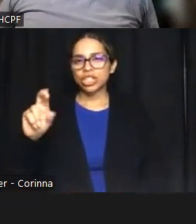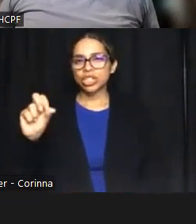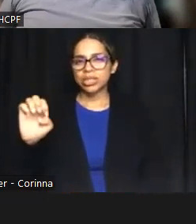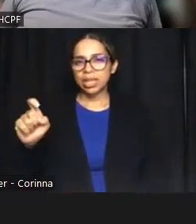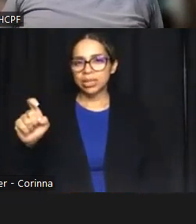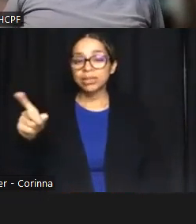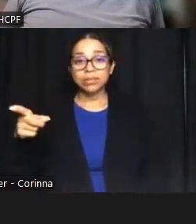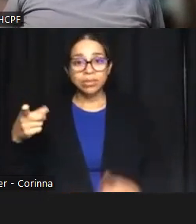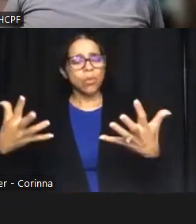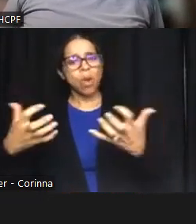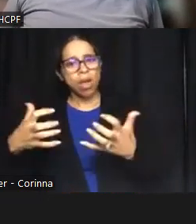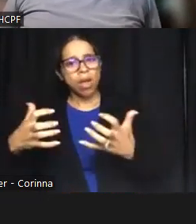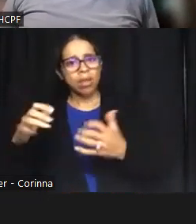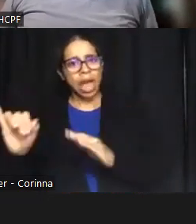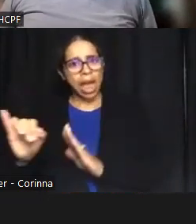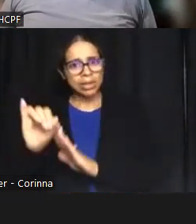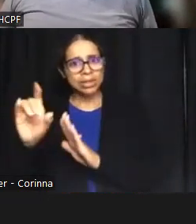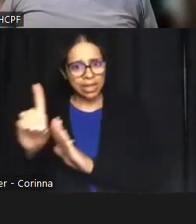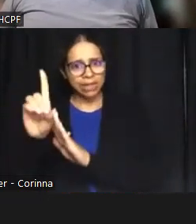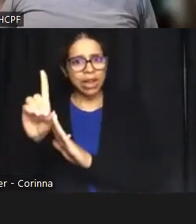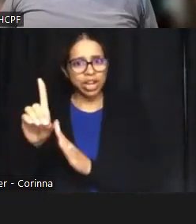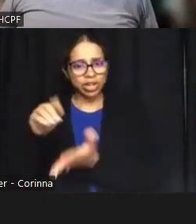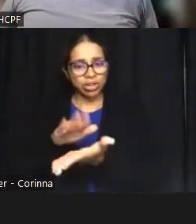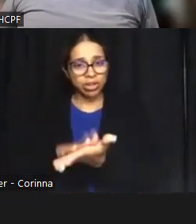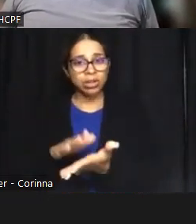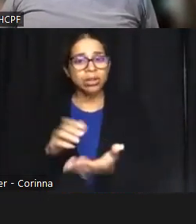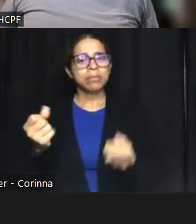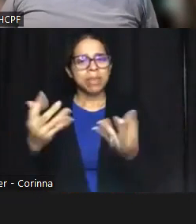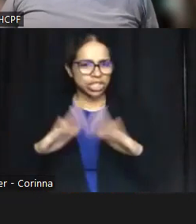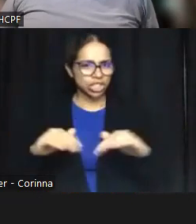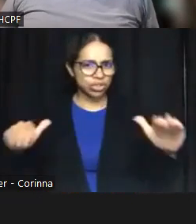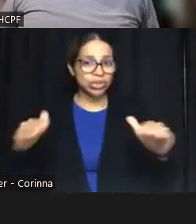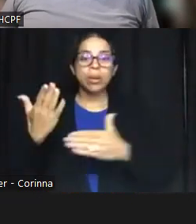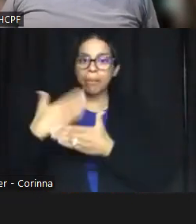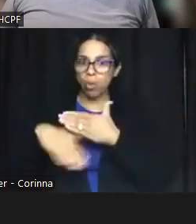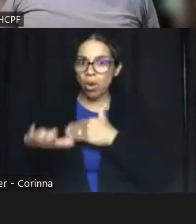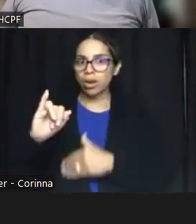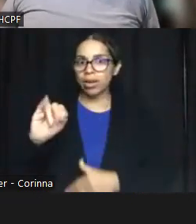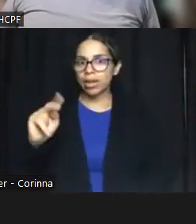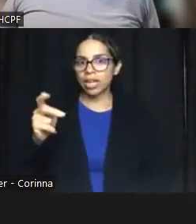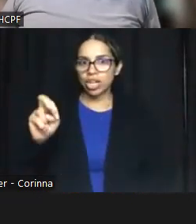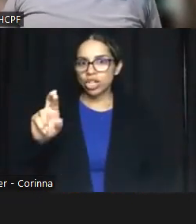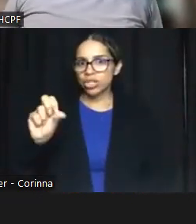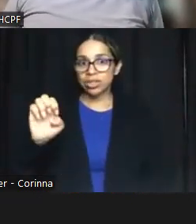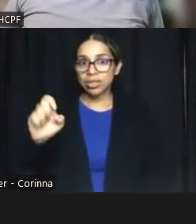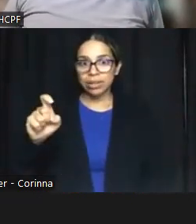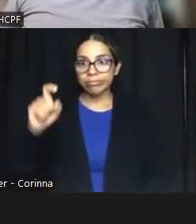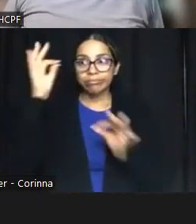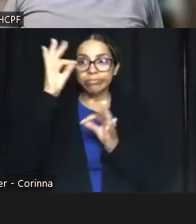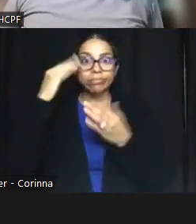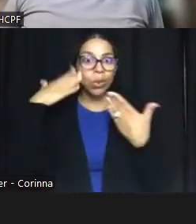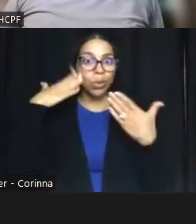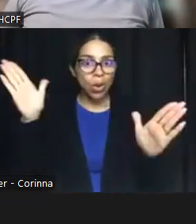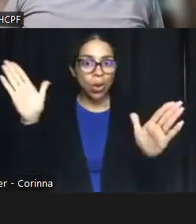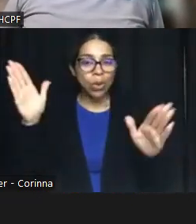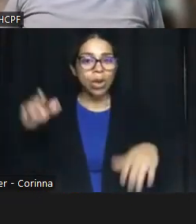identifier because they're born intersex. A lot of kids are born intersex and don't even really know it. I don't know,